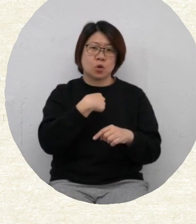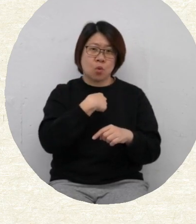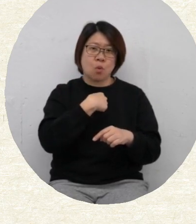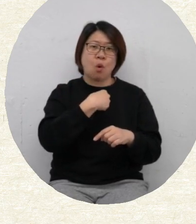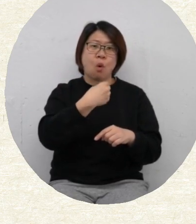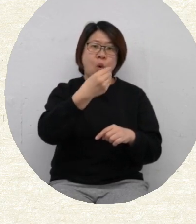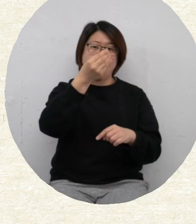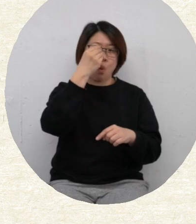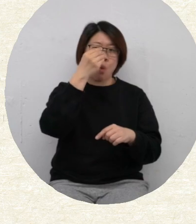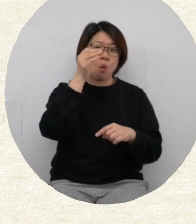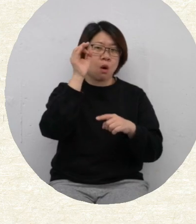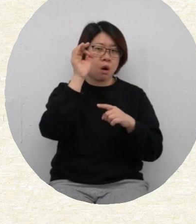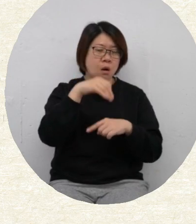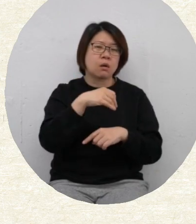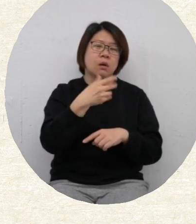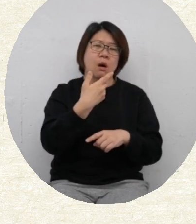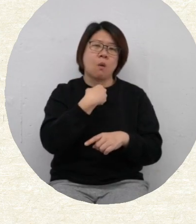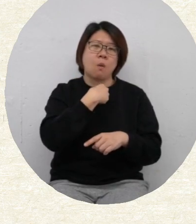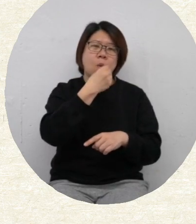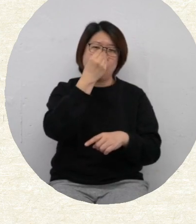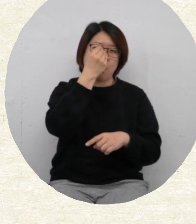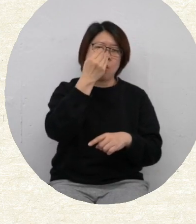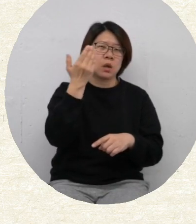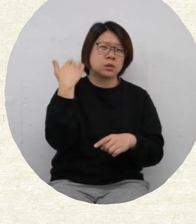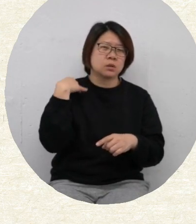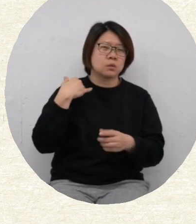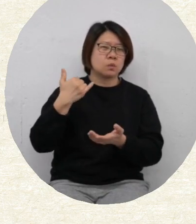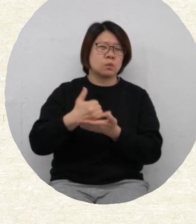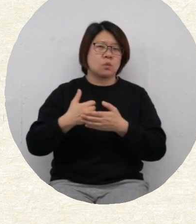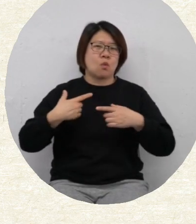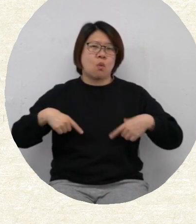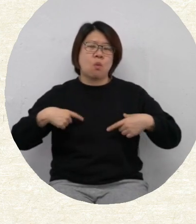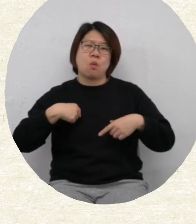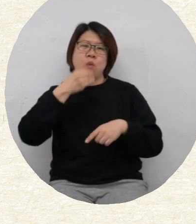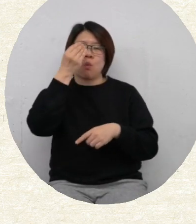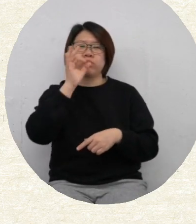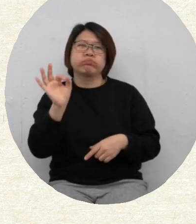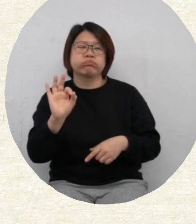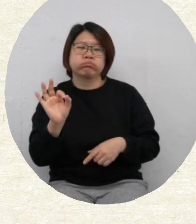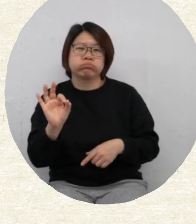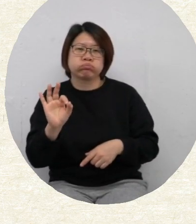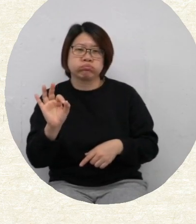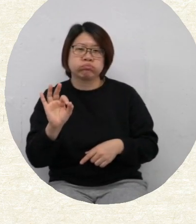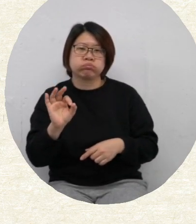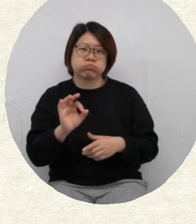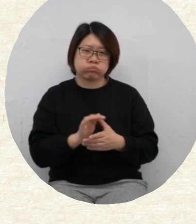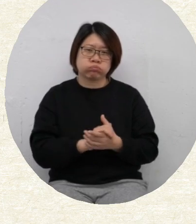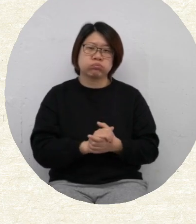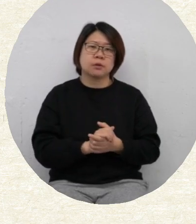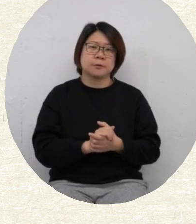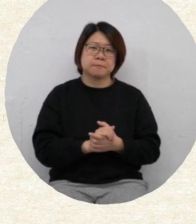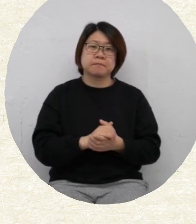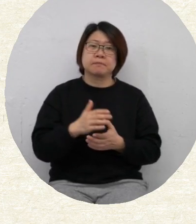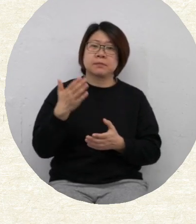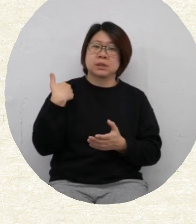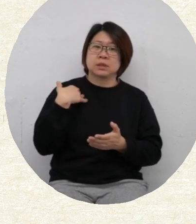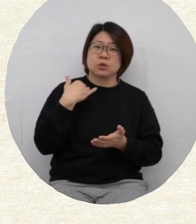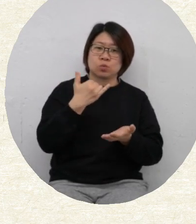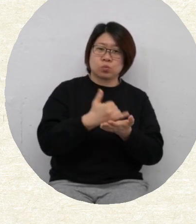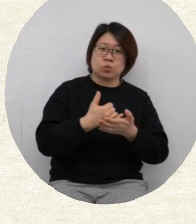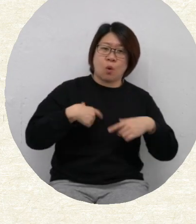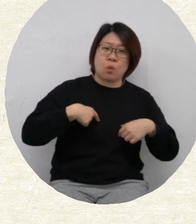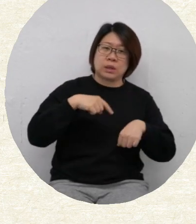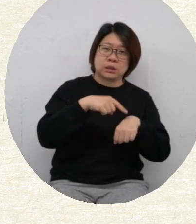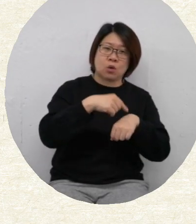work. Yeah, and I've actually been practicing because I've never learned how to